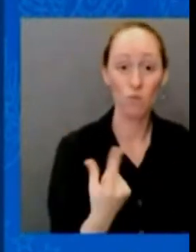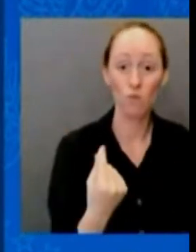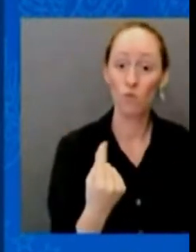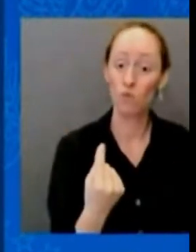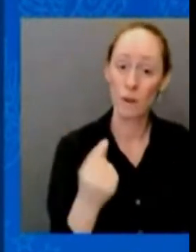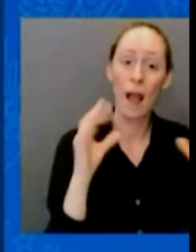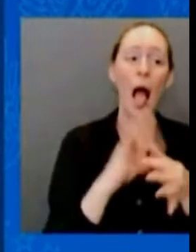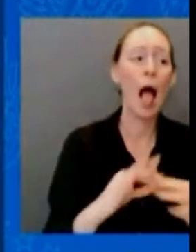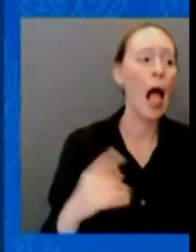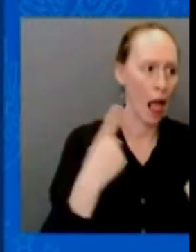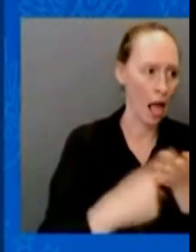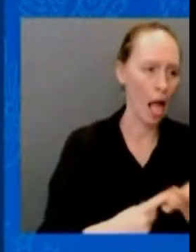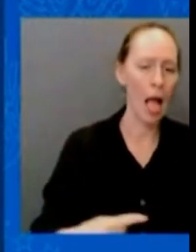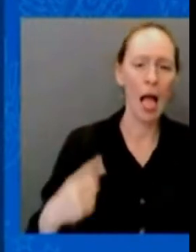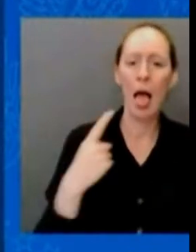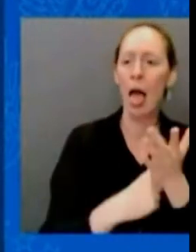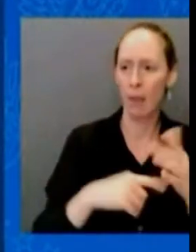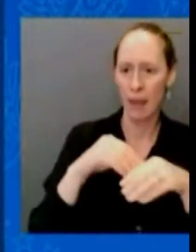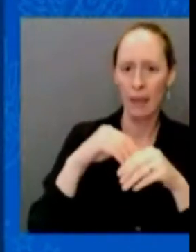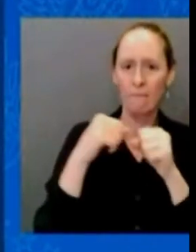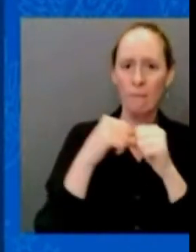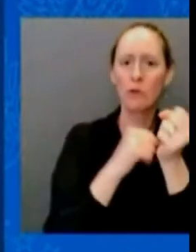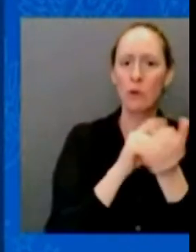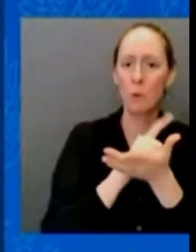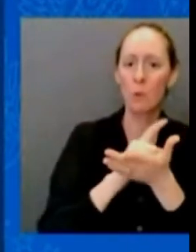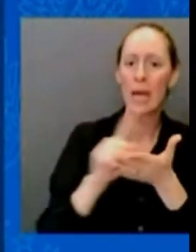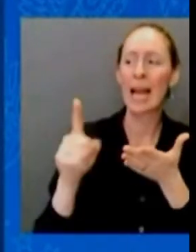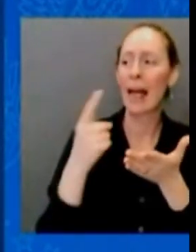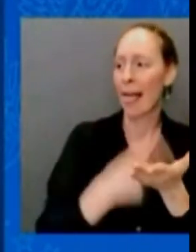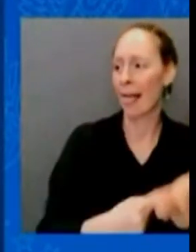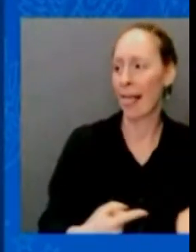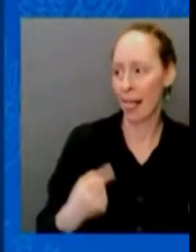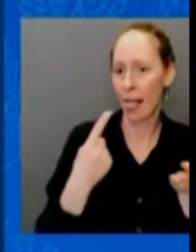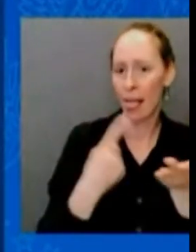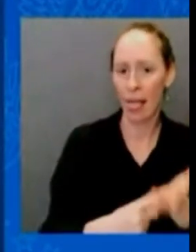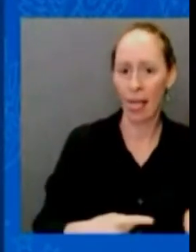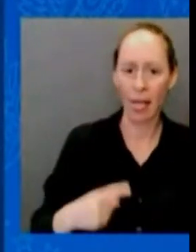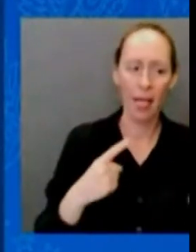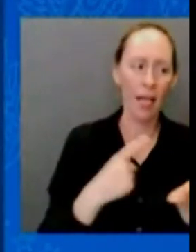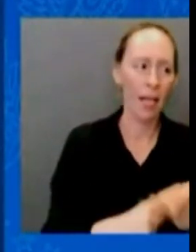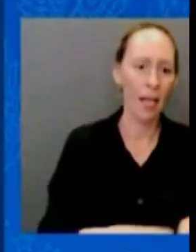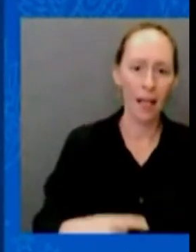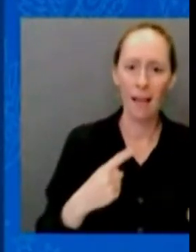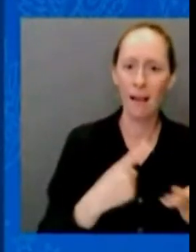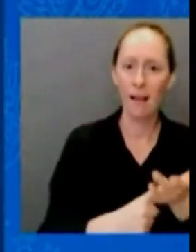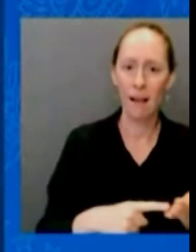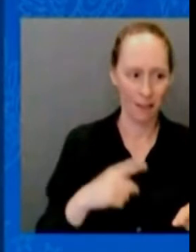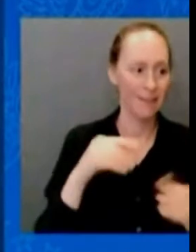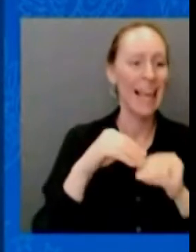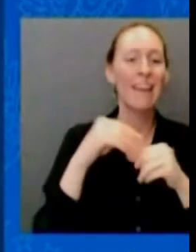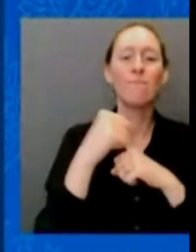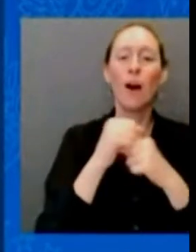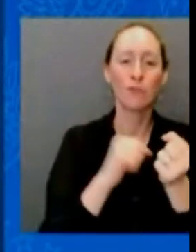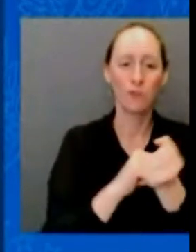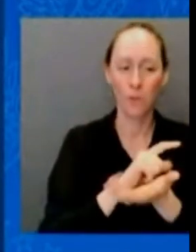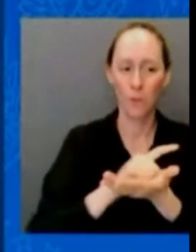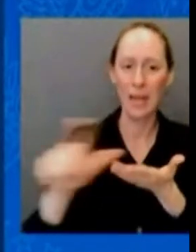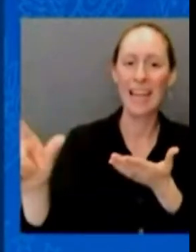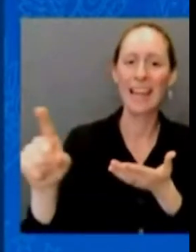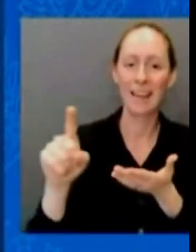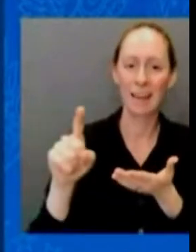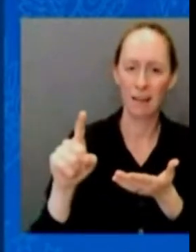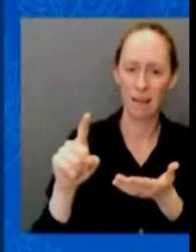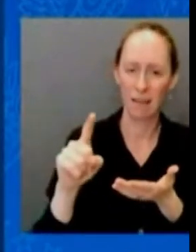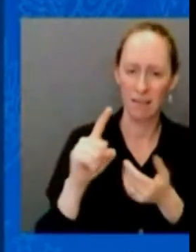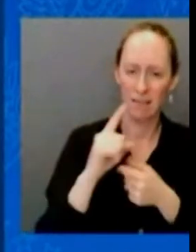a punchline when you talk about Infrastructure Week. Well, on my watch, we turned Infrastructure Week into the decade of